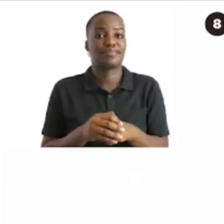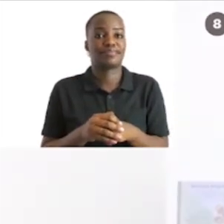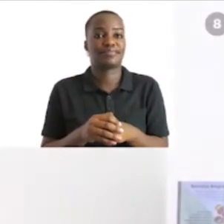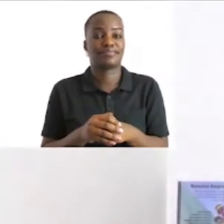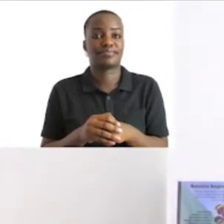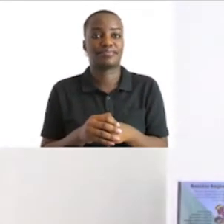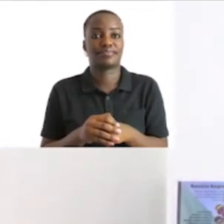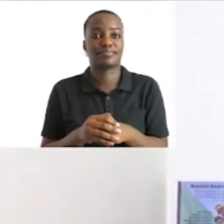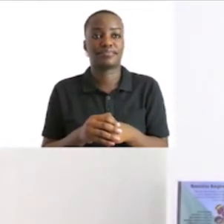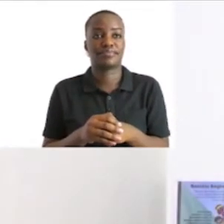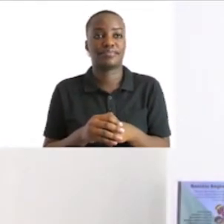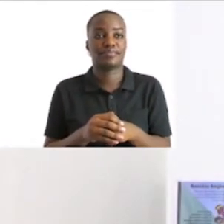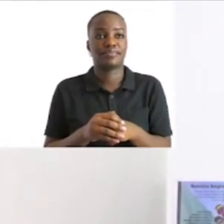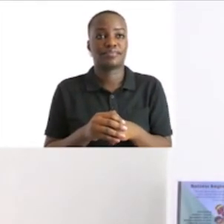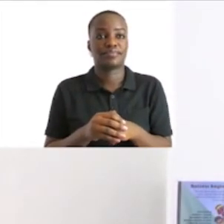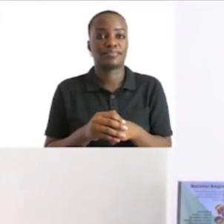board.